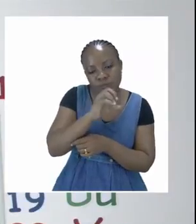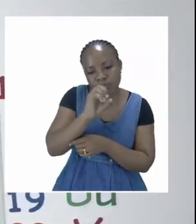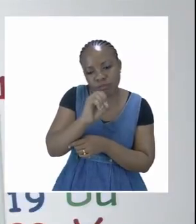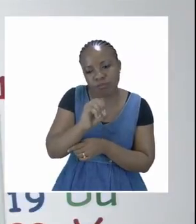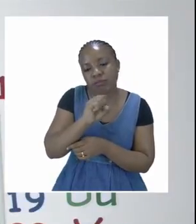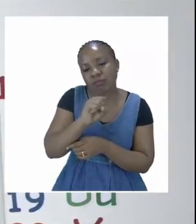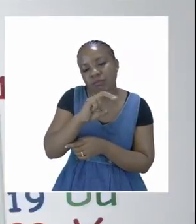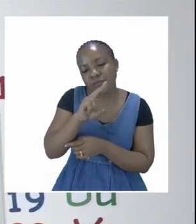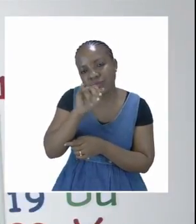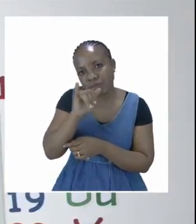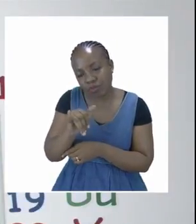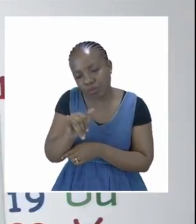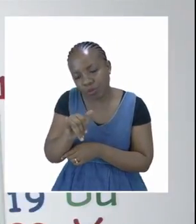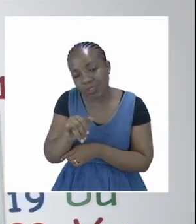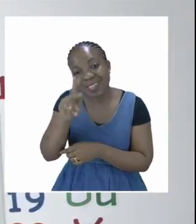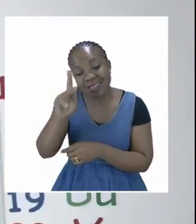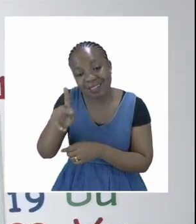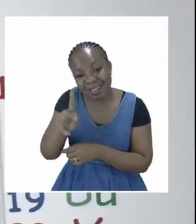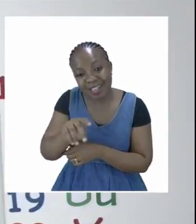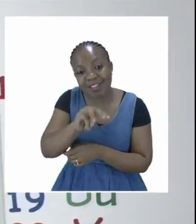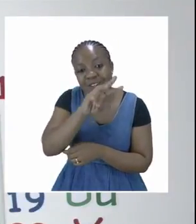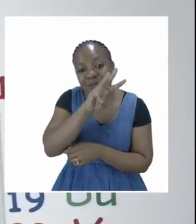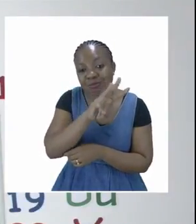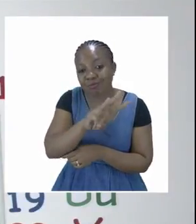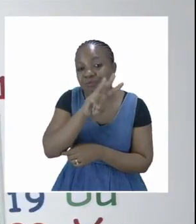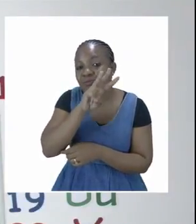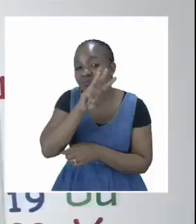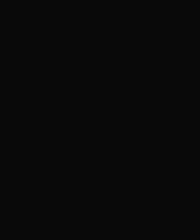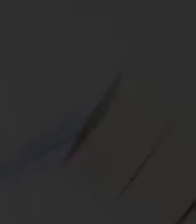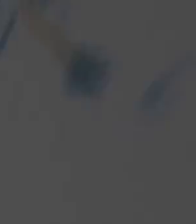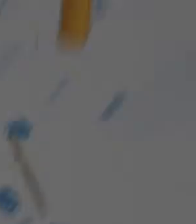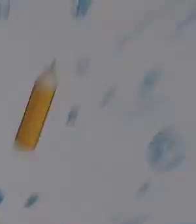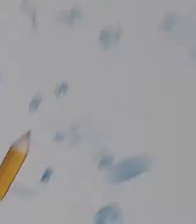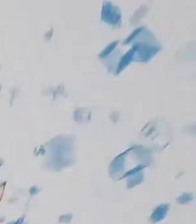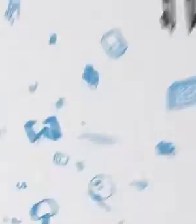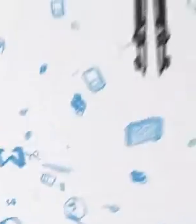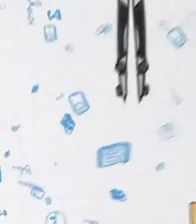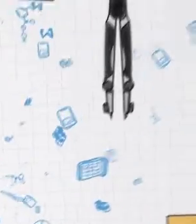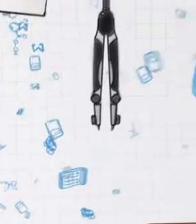our website, Zoshi Online.